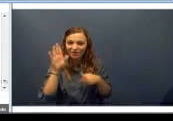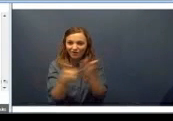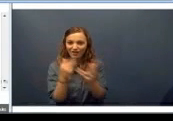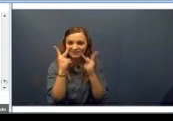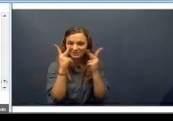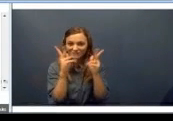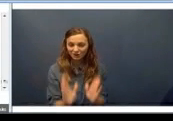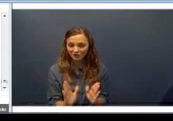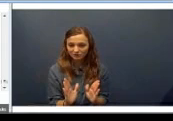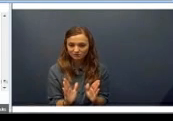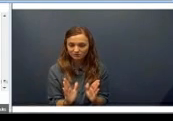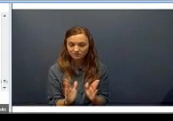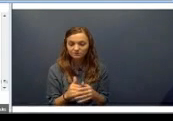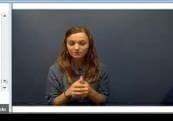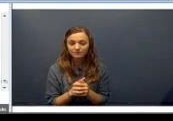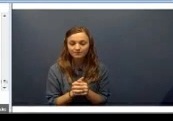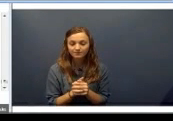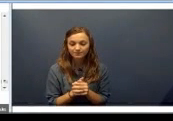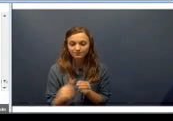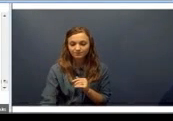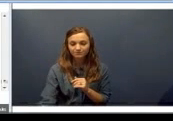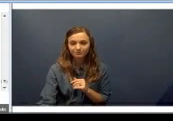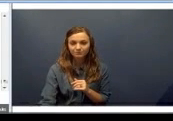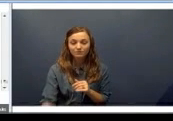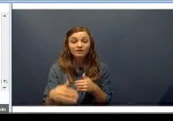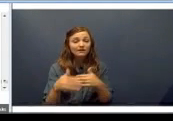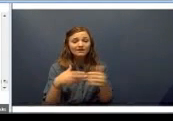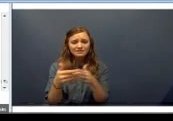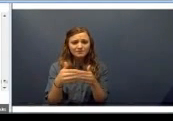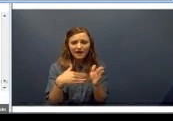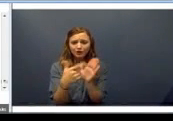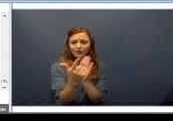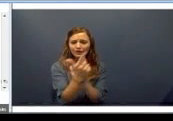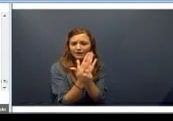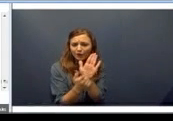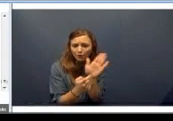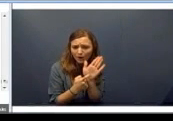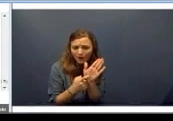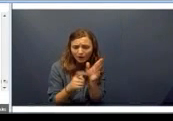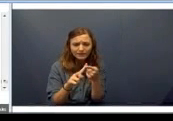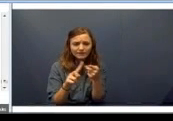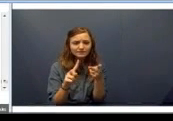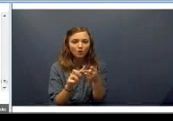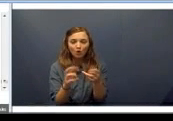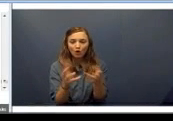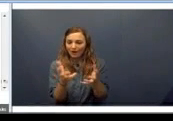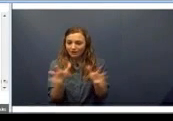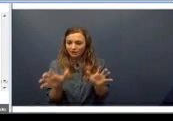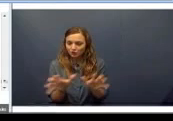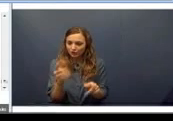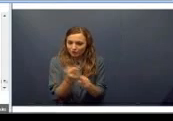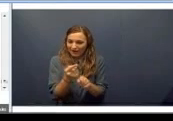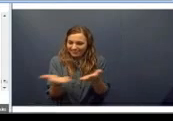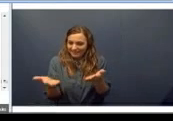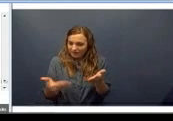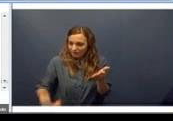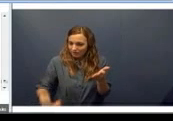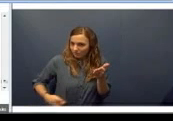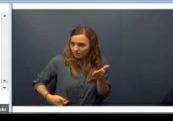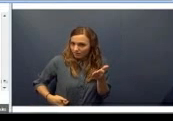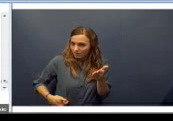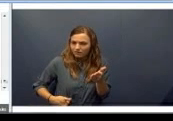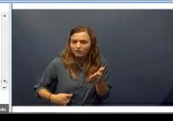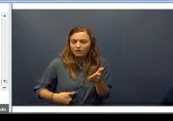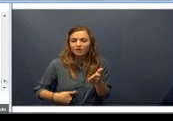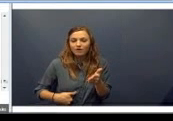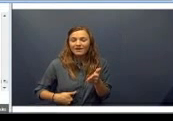more usable for all of your visitors. So regardless of the legal requirements or the desire to do the right